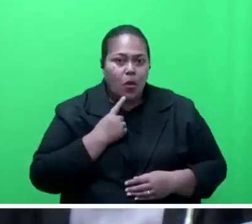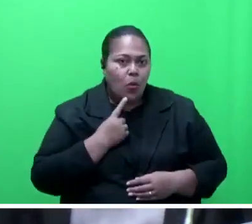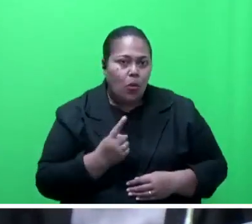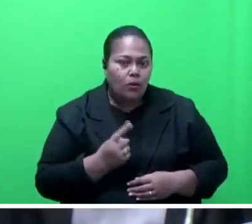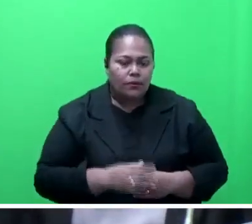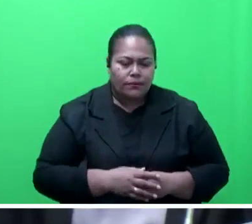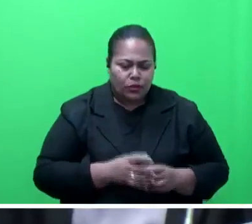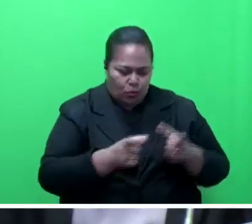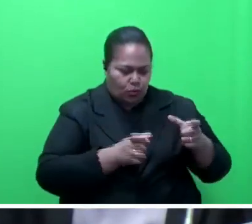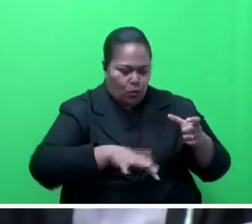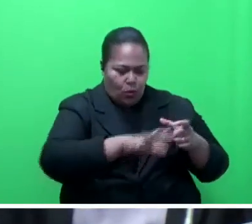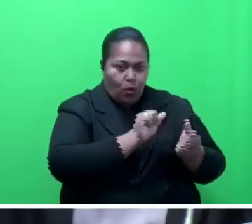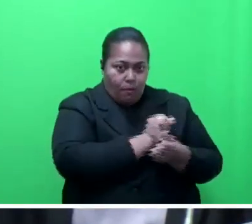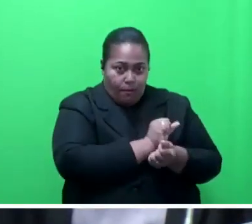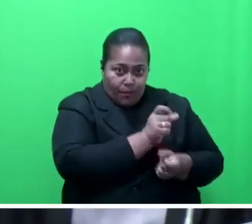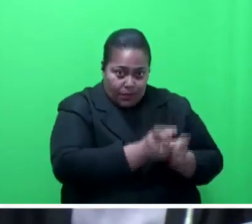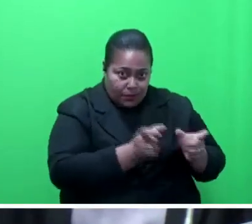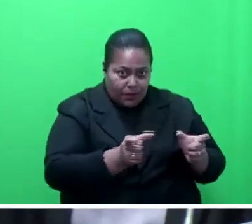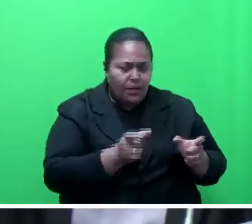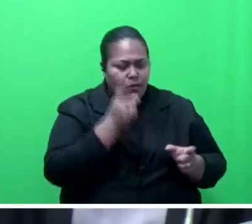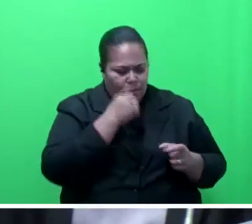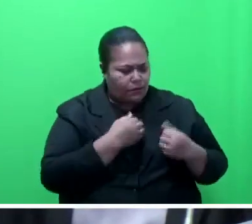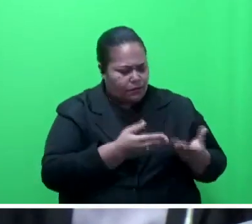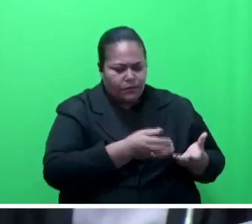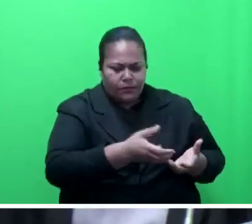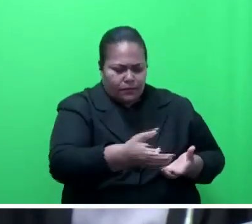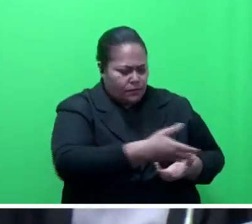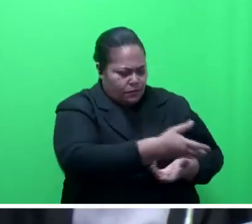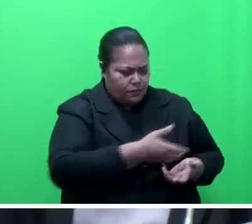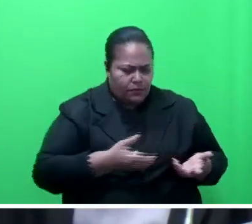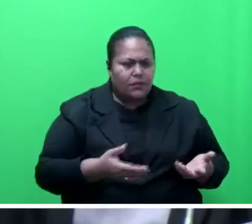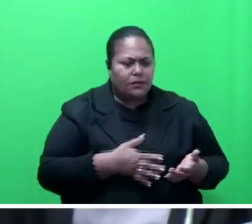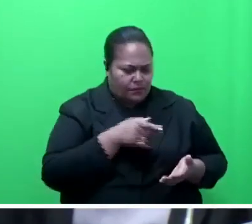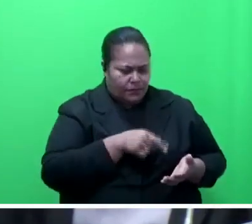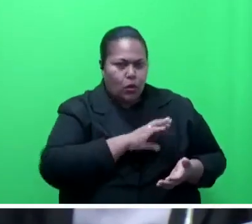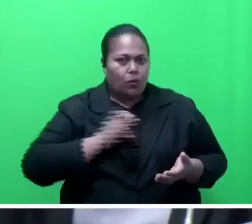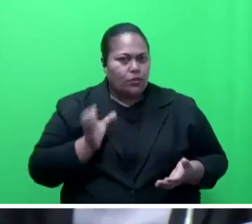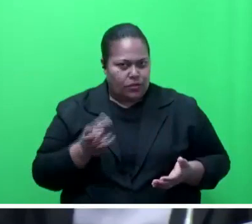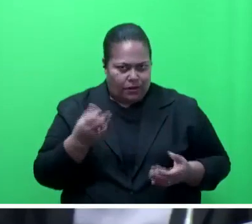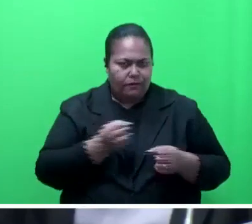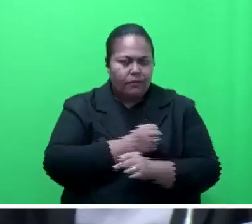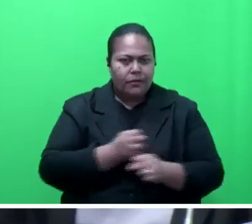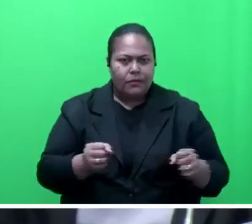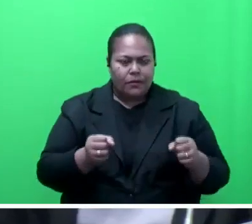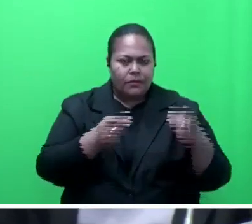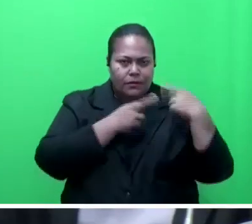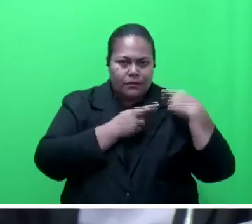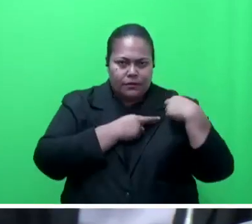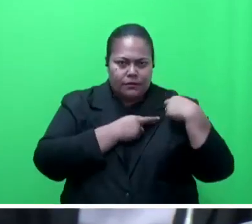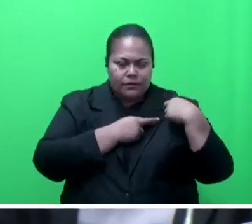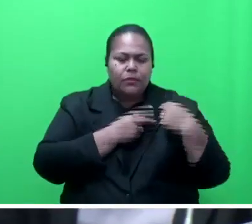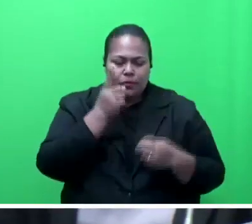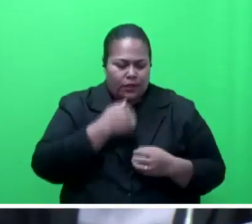all prisoners and may allocate them to such prisons as he or she sees fit. Have the power to designate from time to time